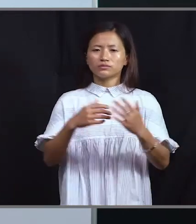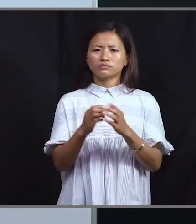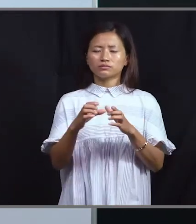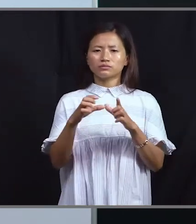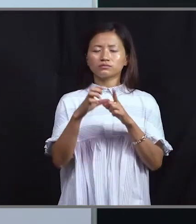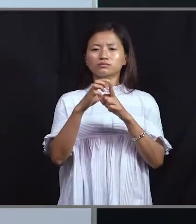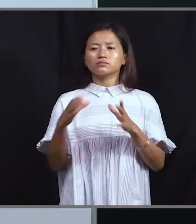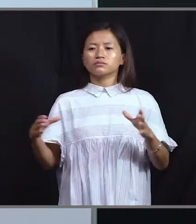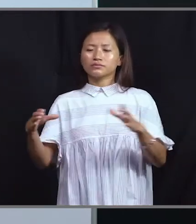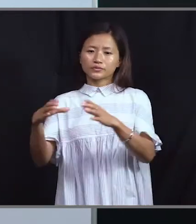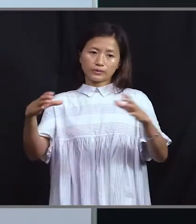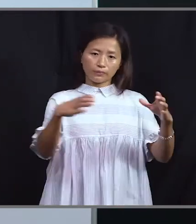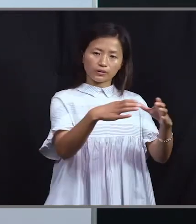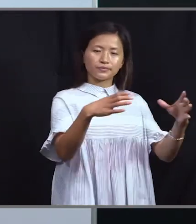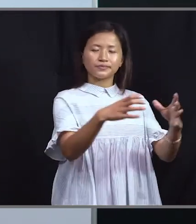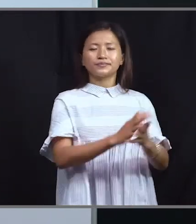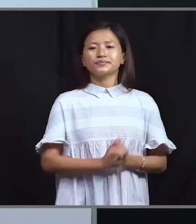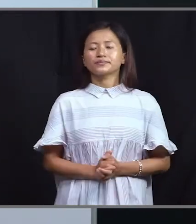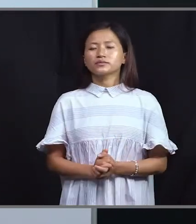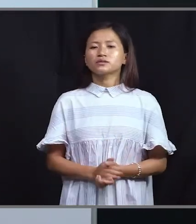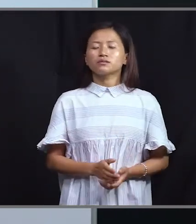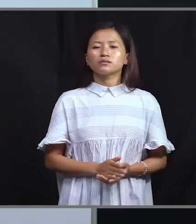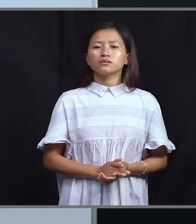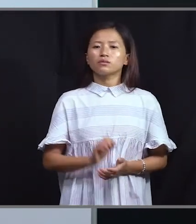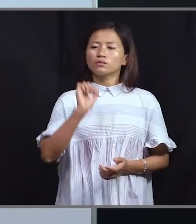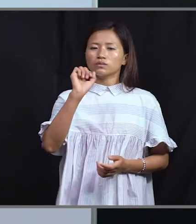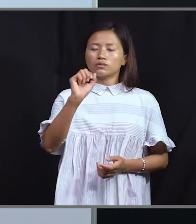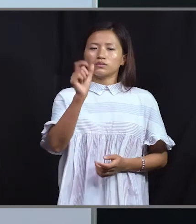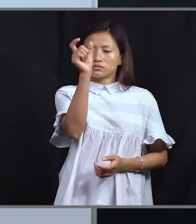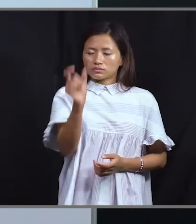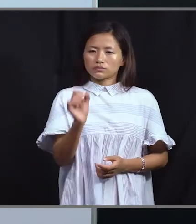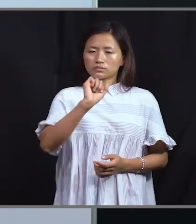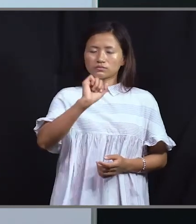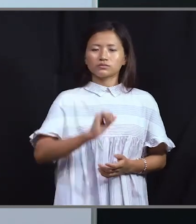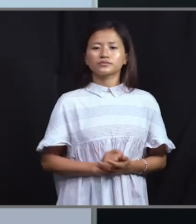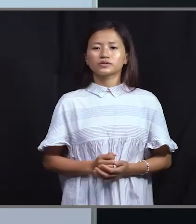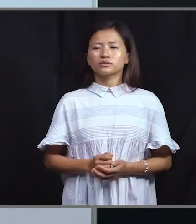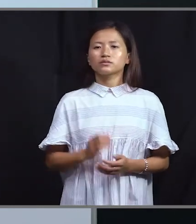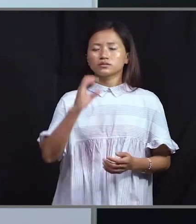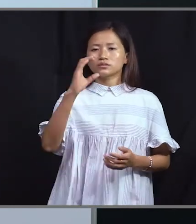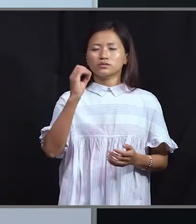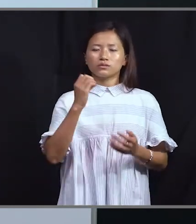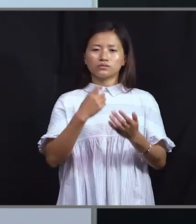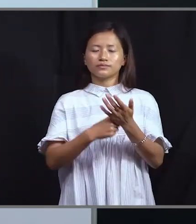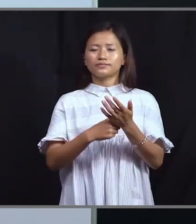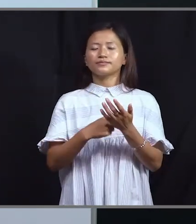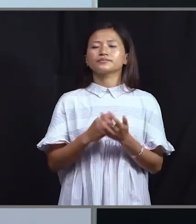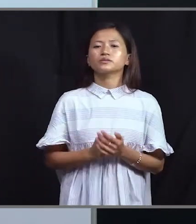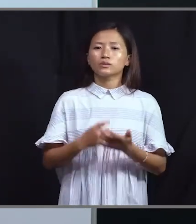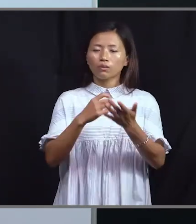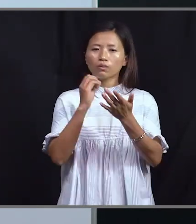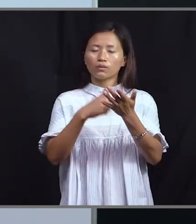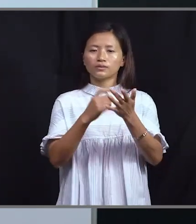departments work in isolation and they work independently. That's why the work of this coordination is to bring all